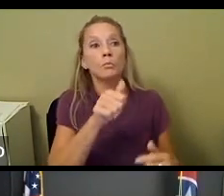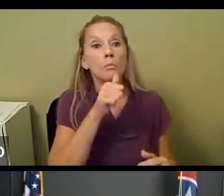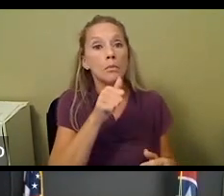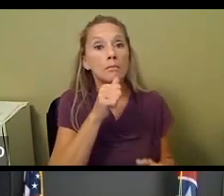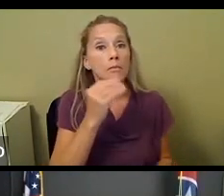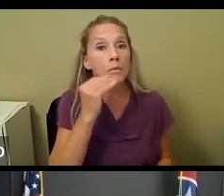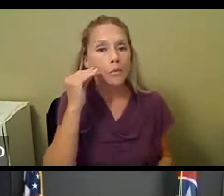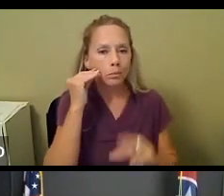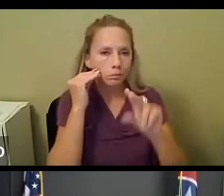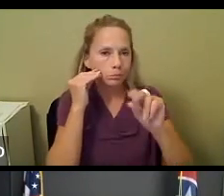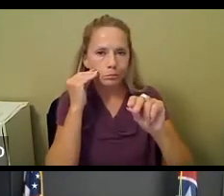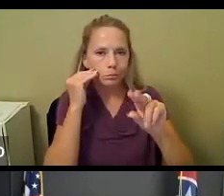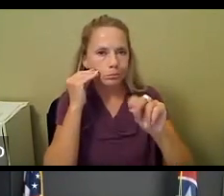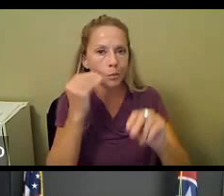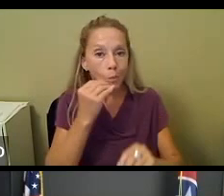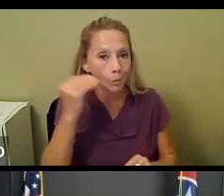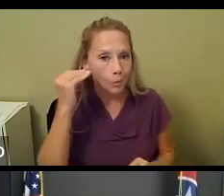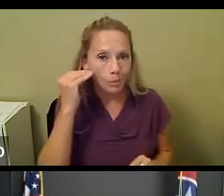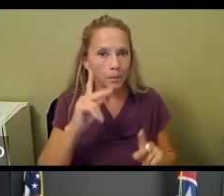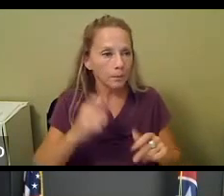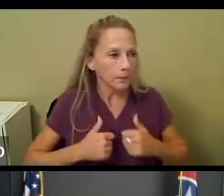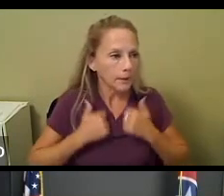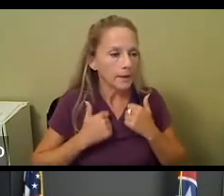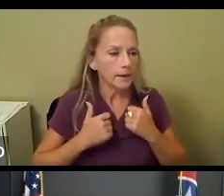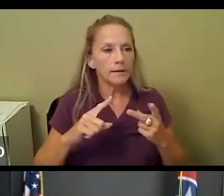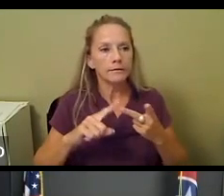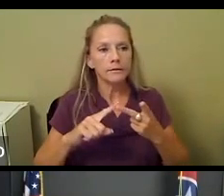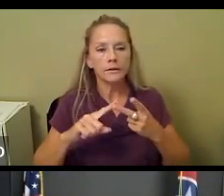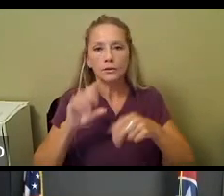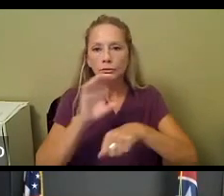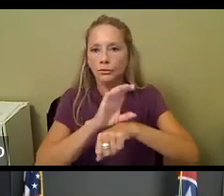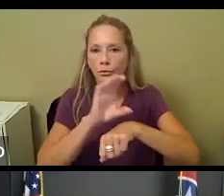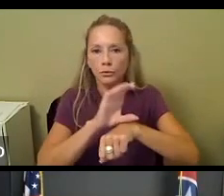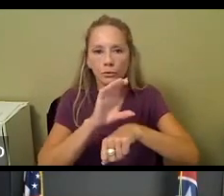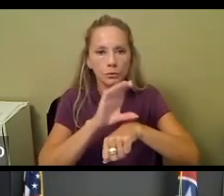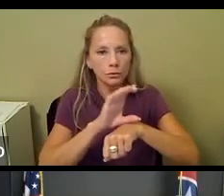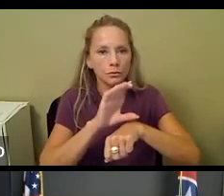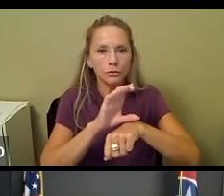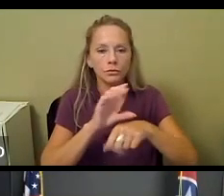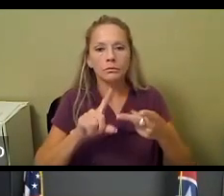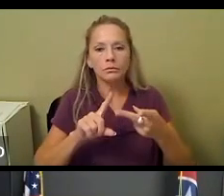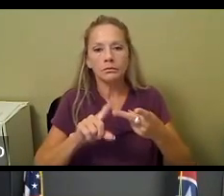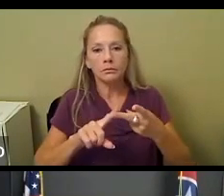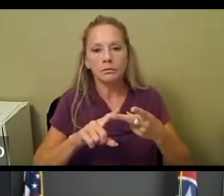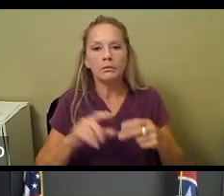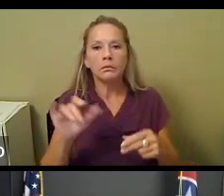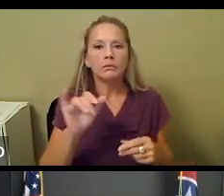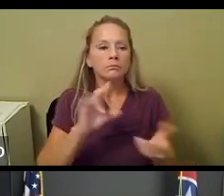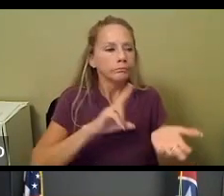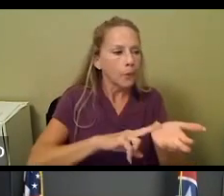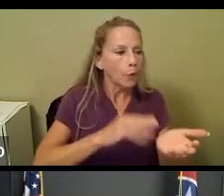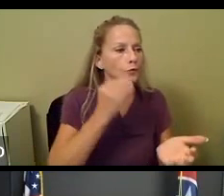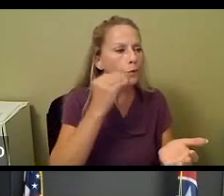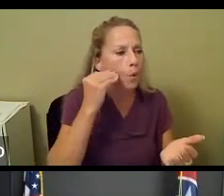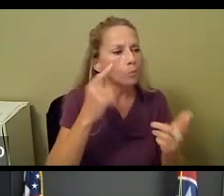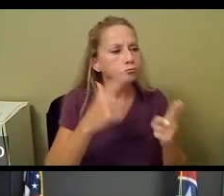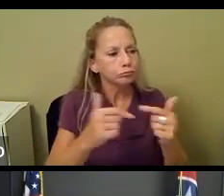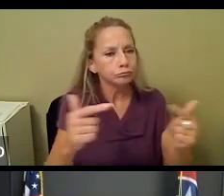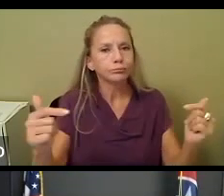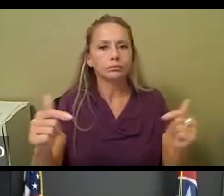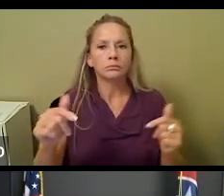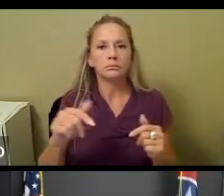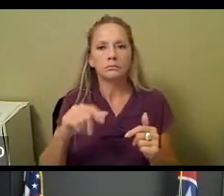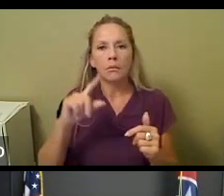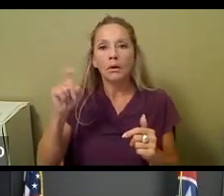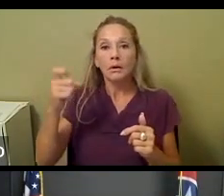or residences, places of worship, as we said here, nursing homes, etc. Also